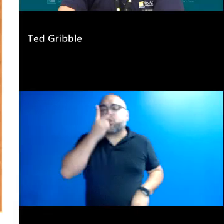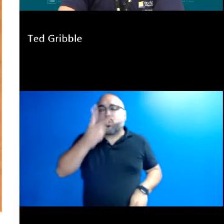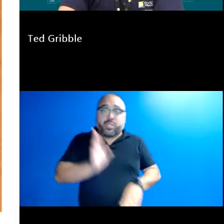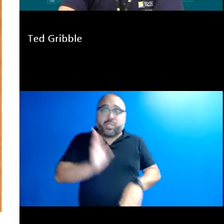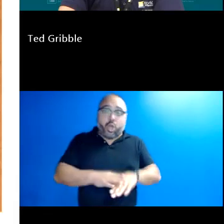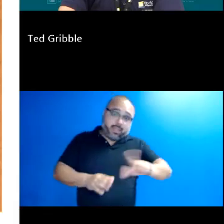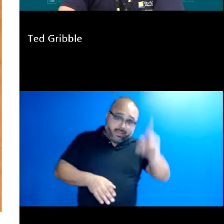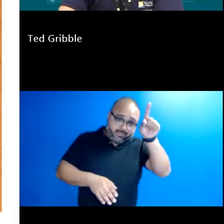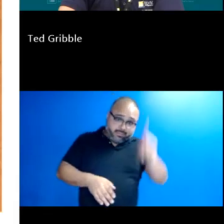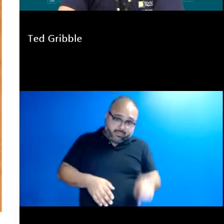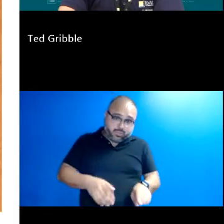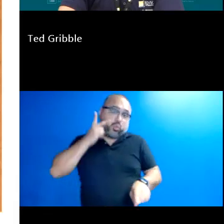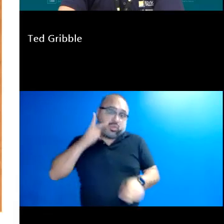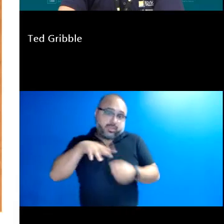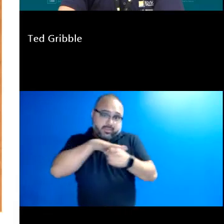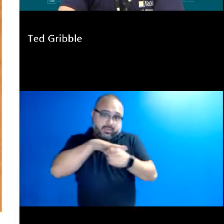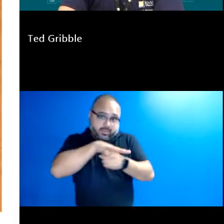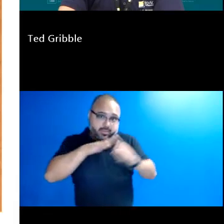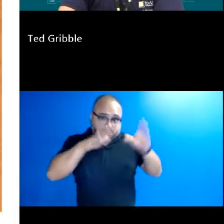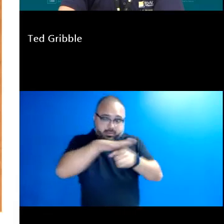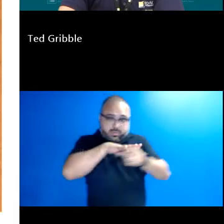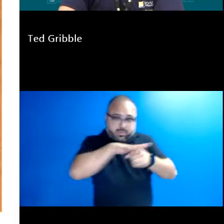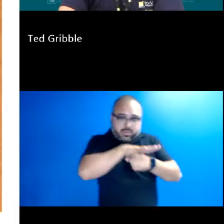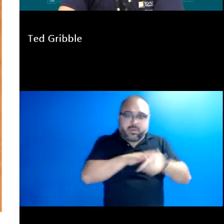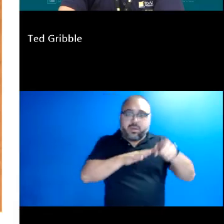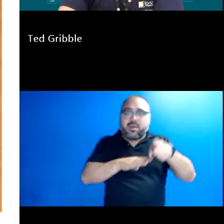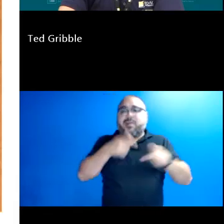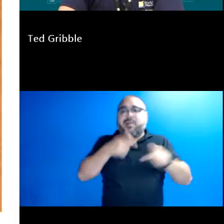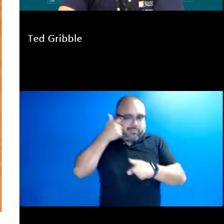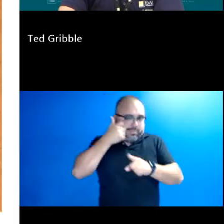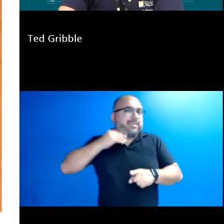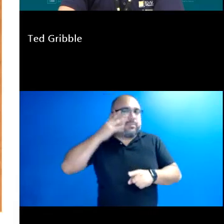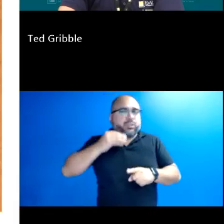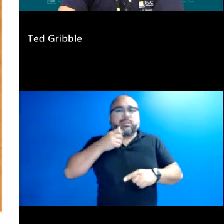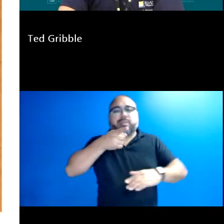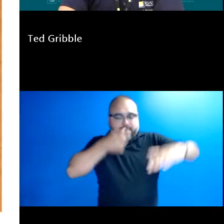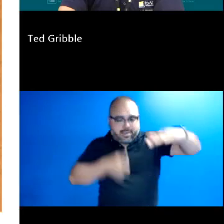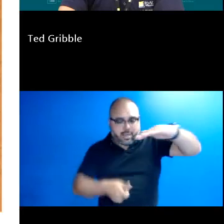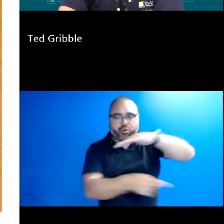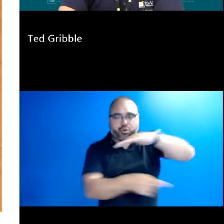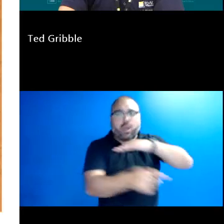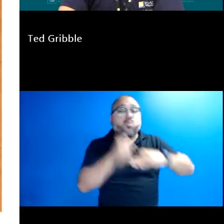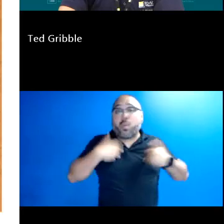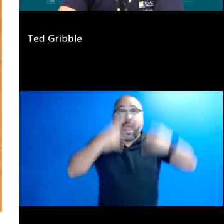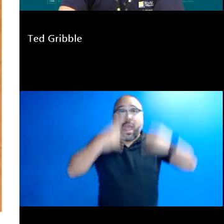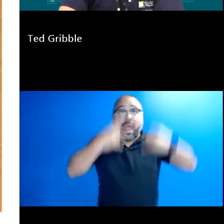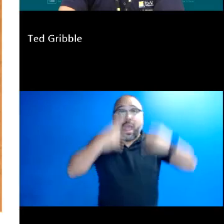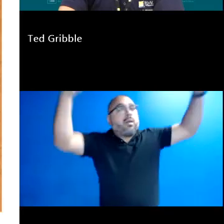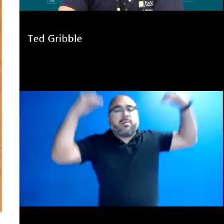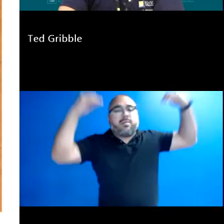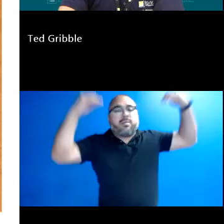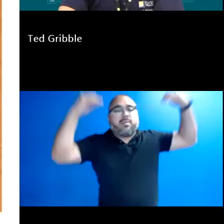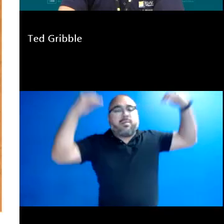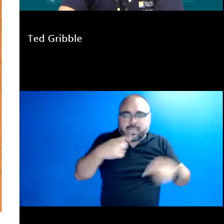you'll see a neighborhood. And in fact, this neighborhood is undergrounded. They don't even have wires. But you'll see that their power is coming from